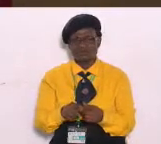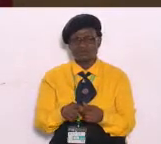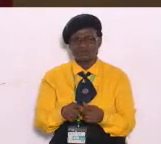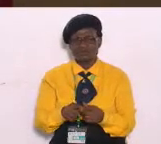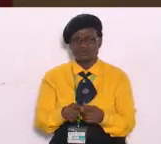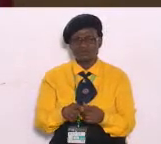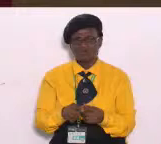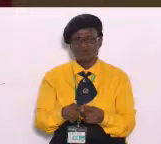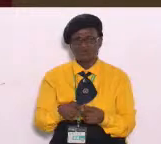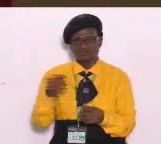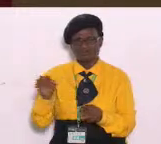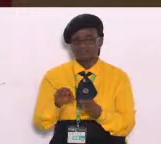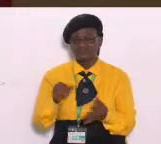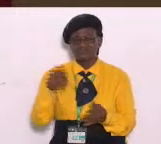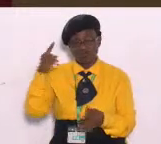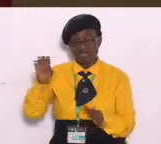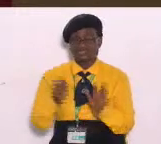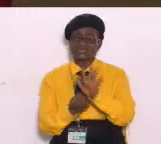For example,